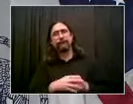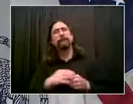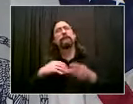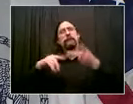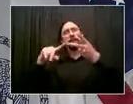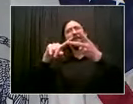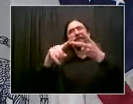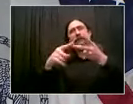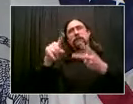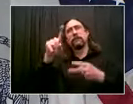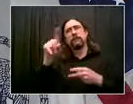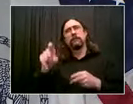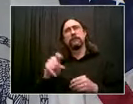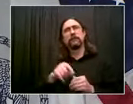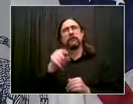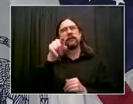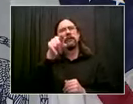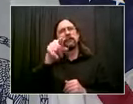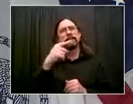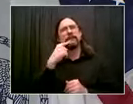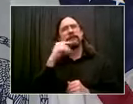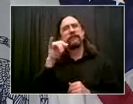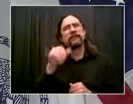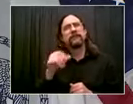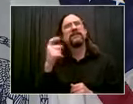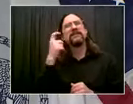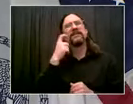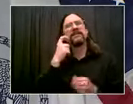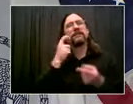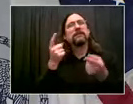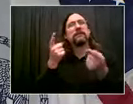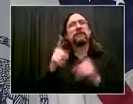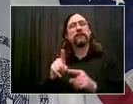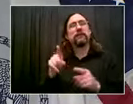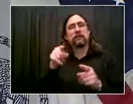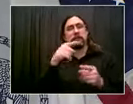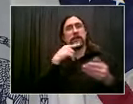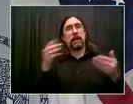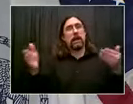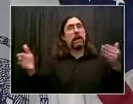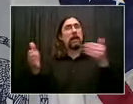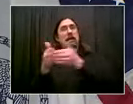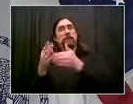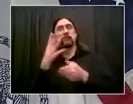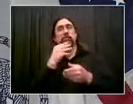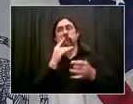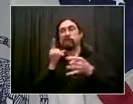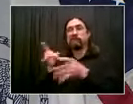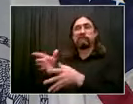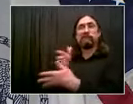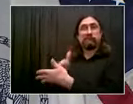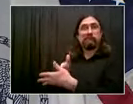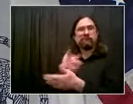when do you expect that arrest? And also how long do you plan for the presence of the police force to be visible and felt in Jewish